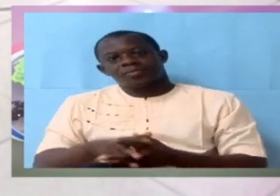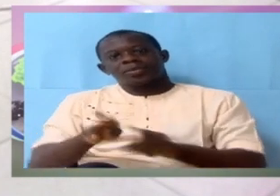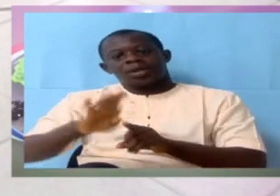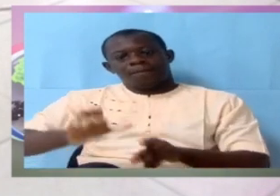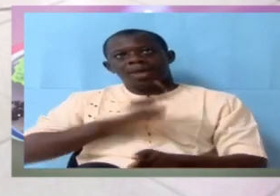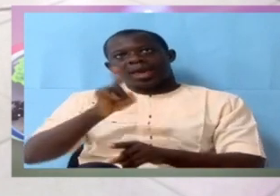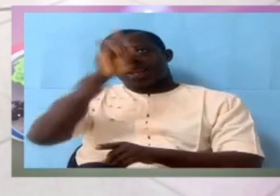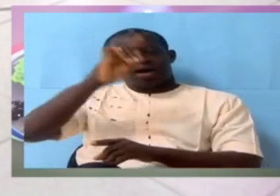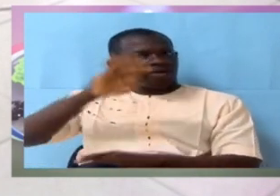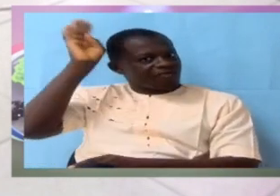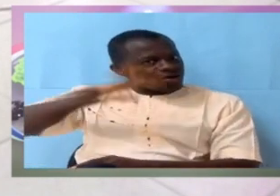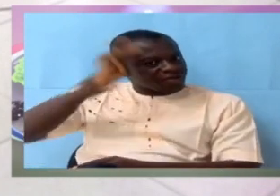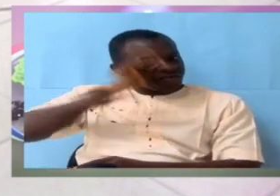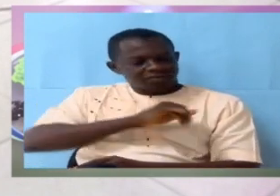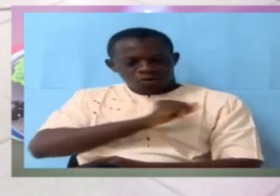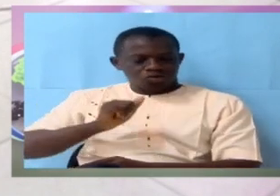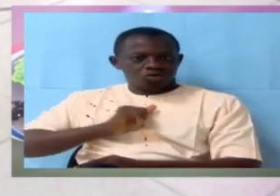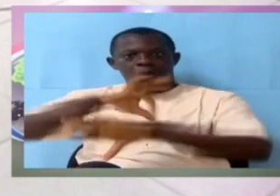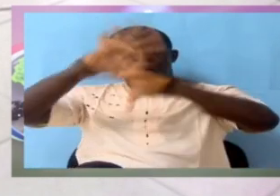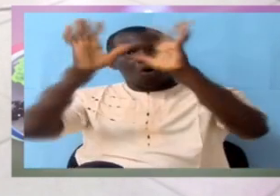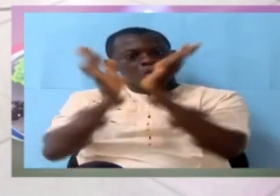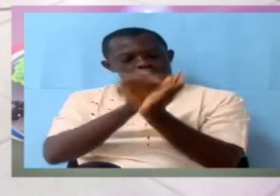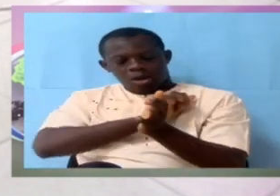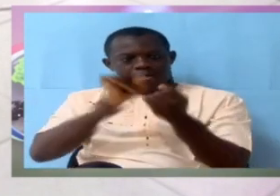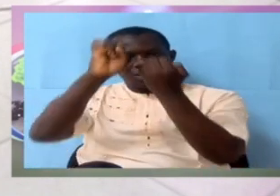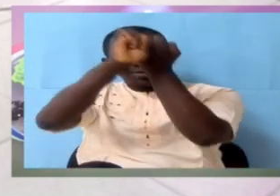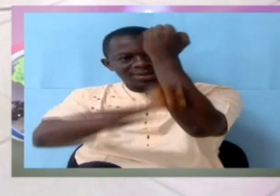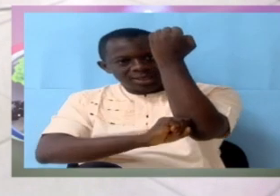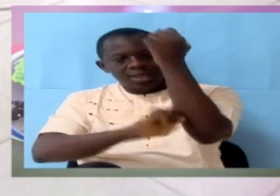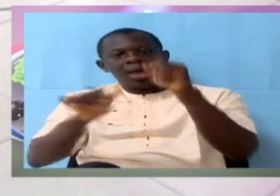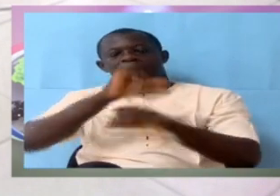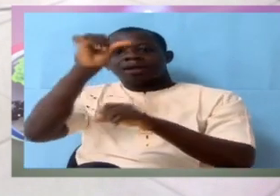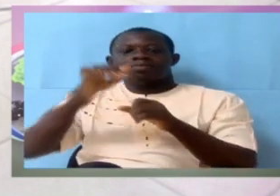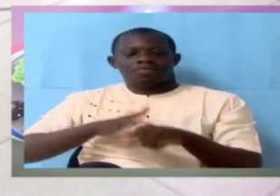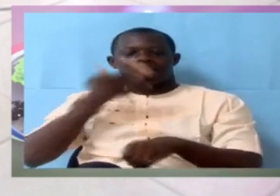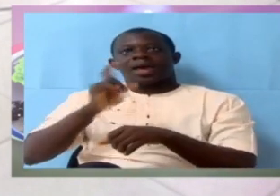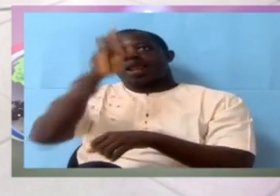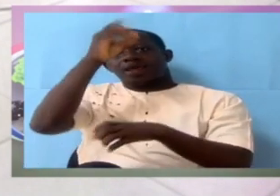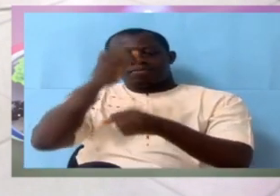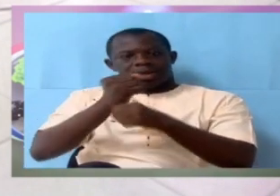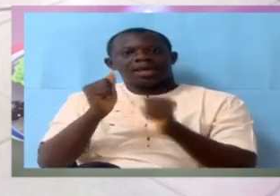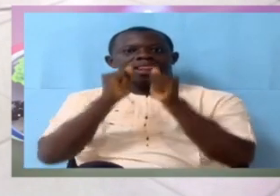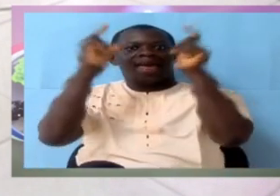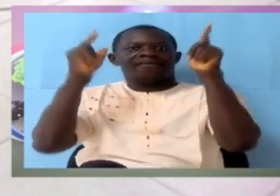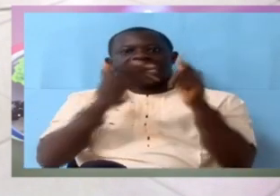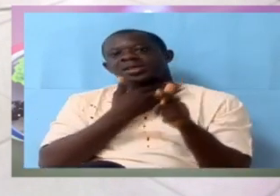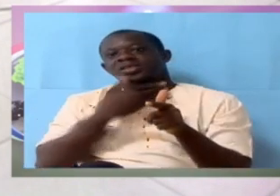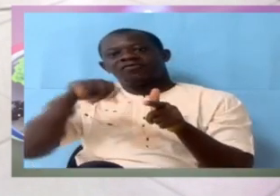May Allah forgive us all our sins. May Allah make life easy for all of